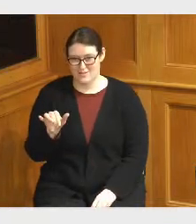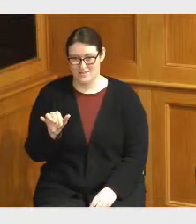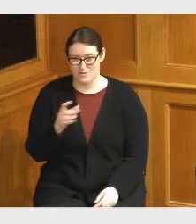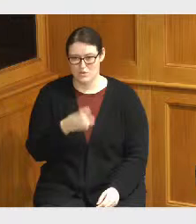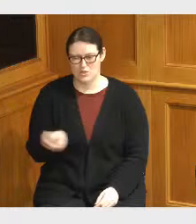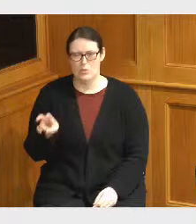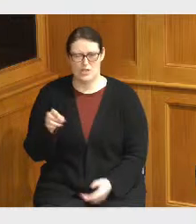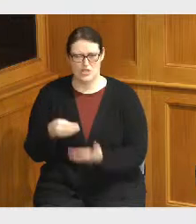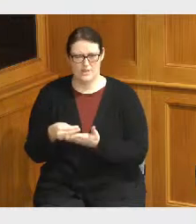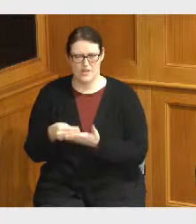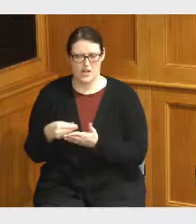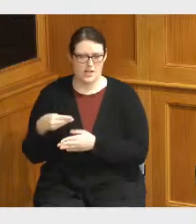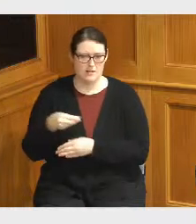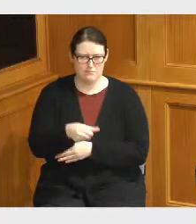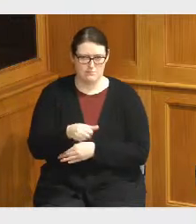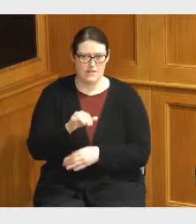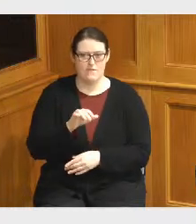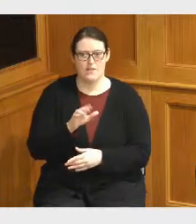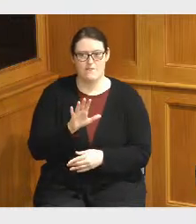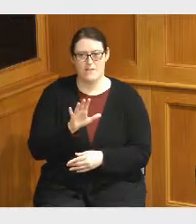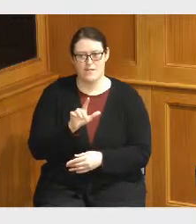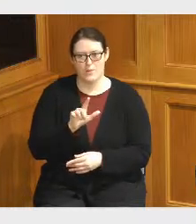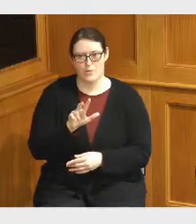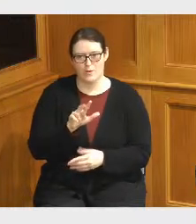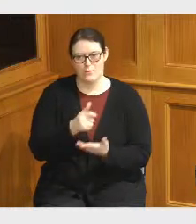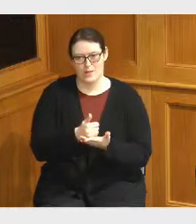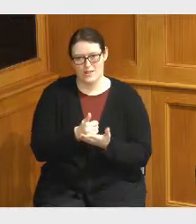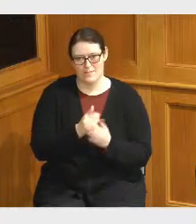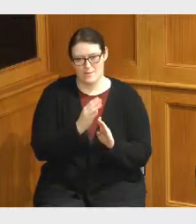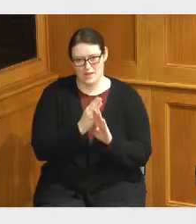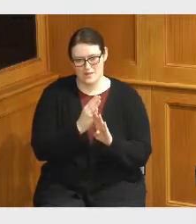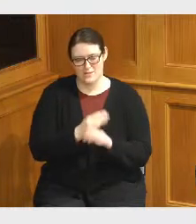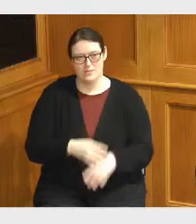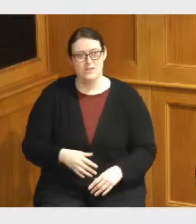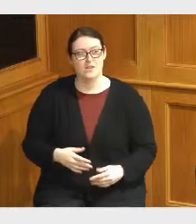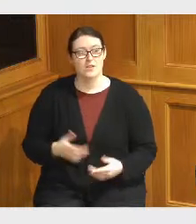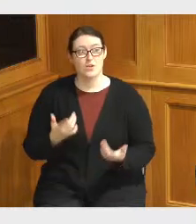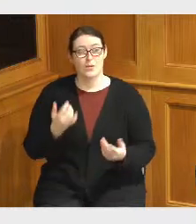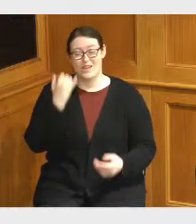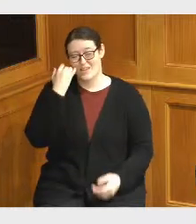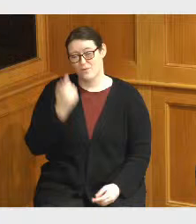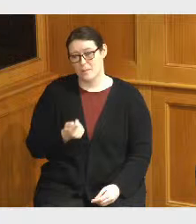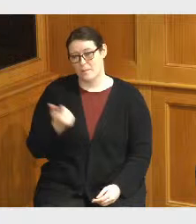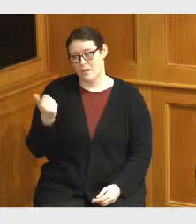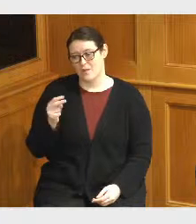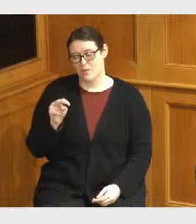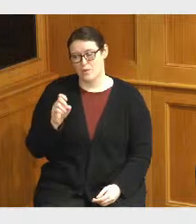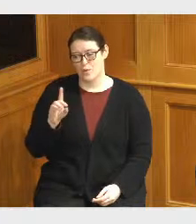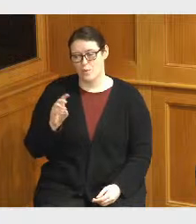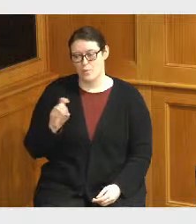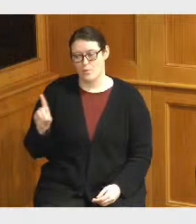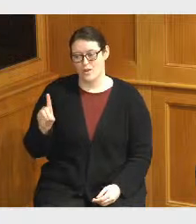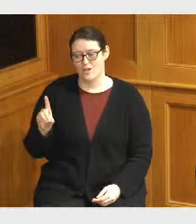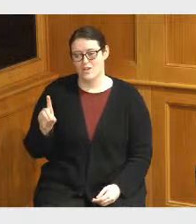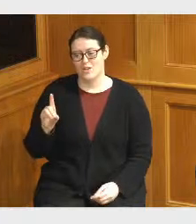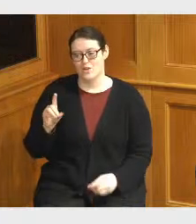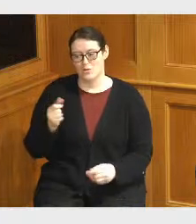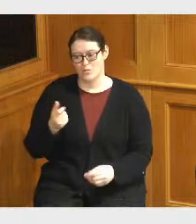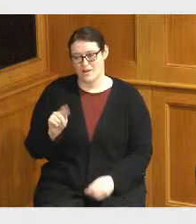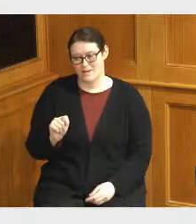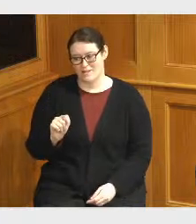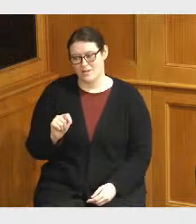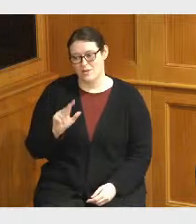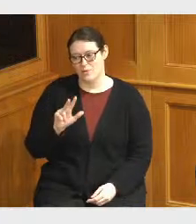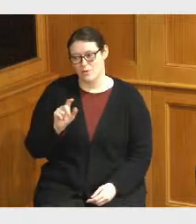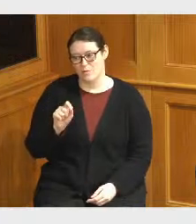So you can see here, without the Norwood grant, we have $3.1 million available for reallocation. If the